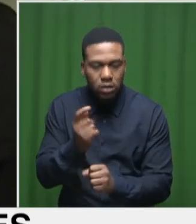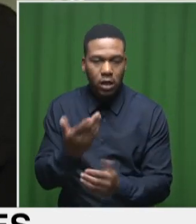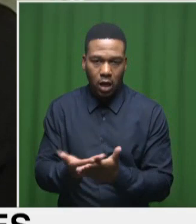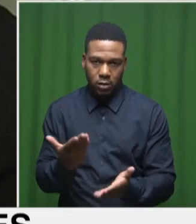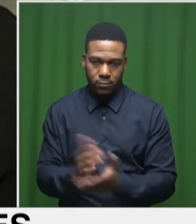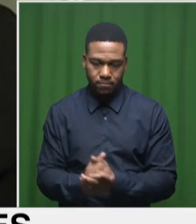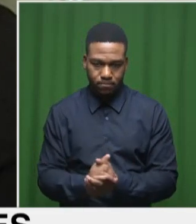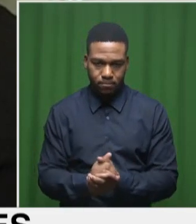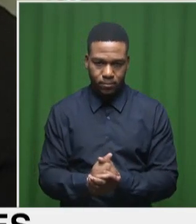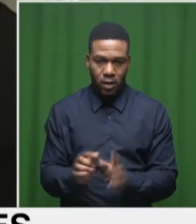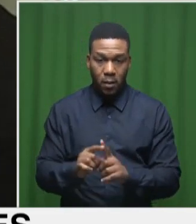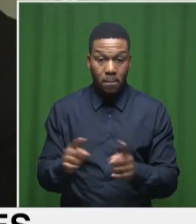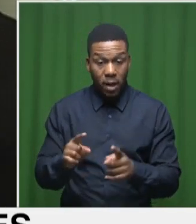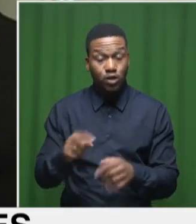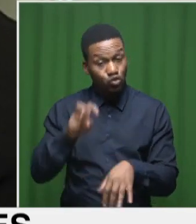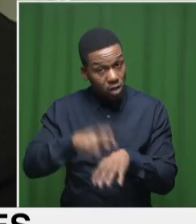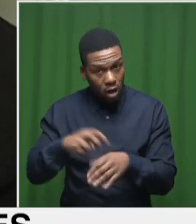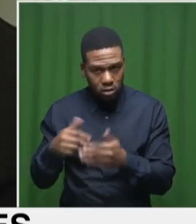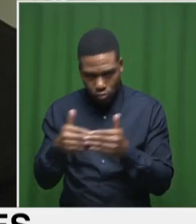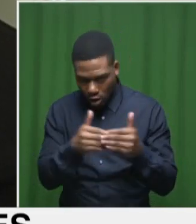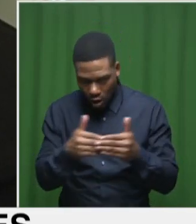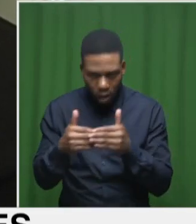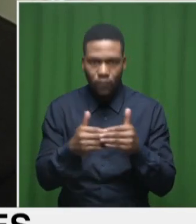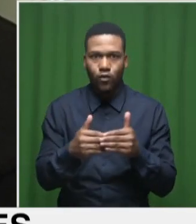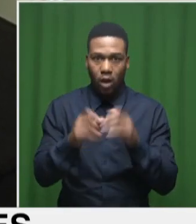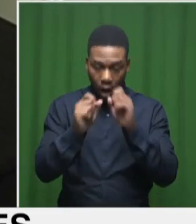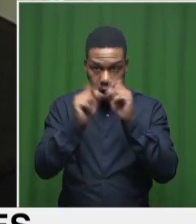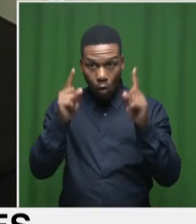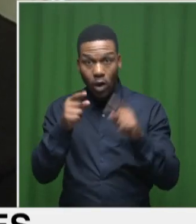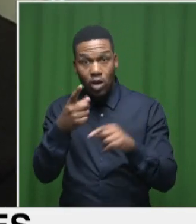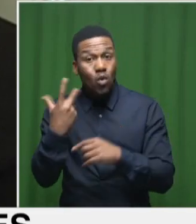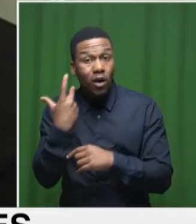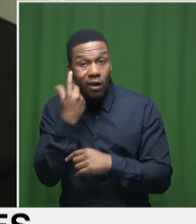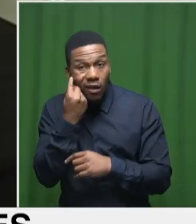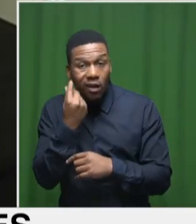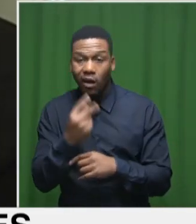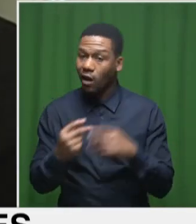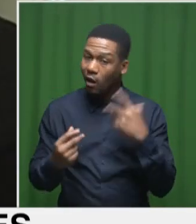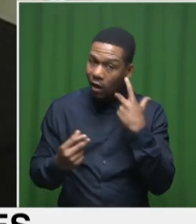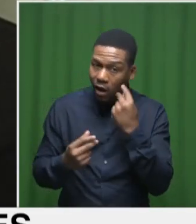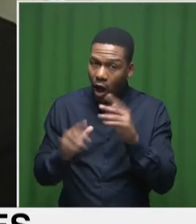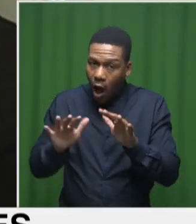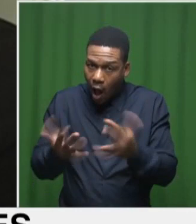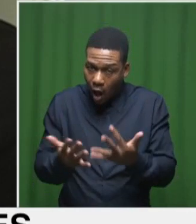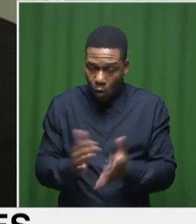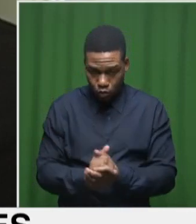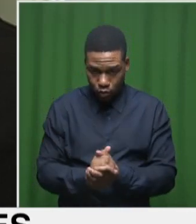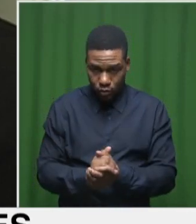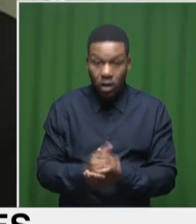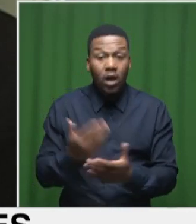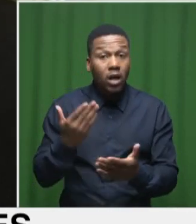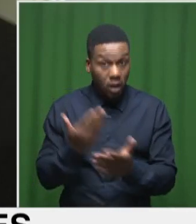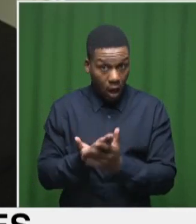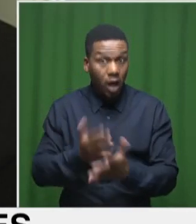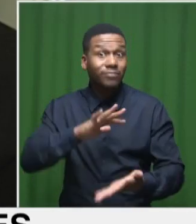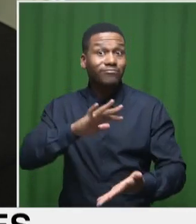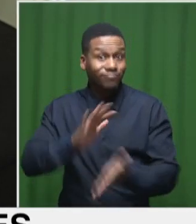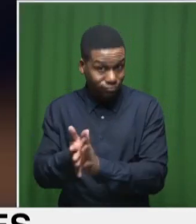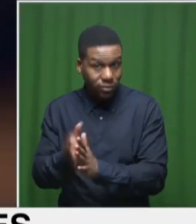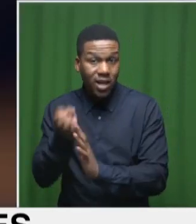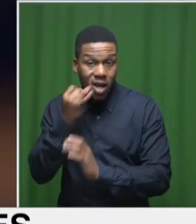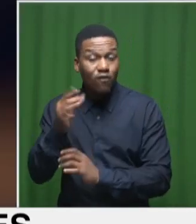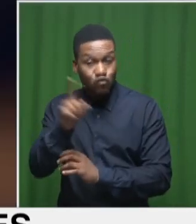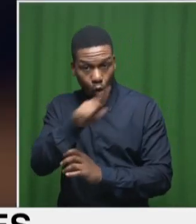be discriminating about how you get your injections and your work done, because it can be quite a disaster if it gets done in the wrong